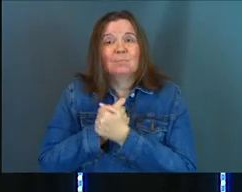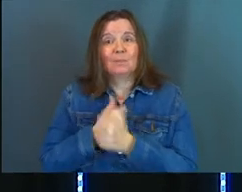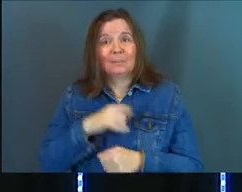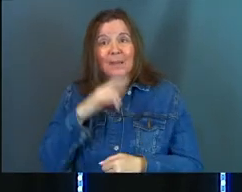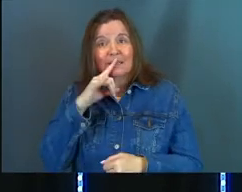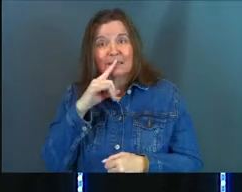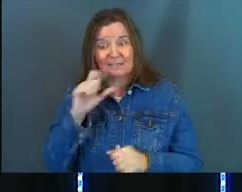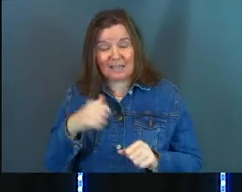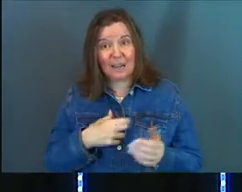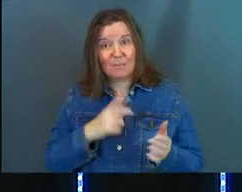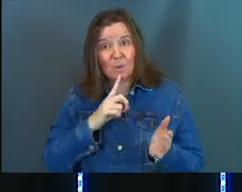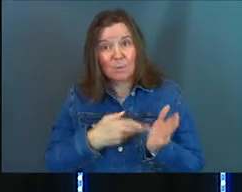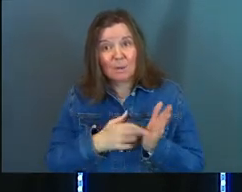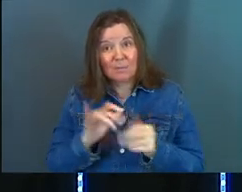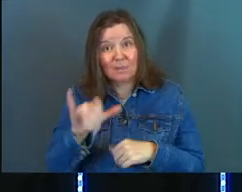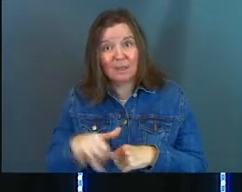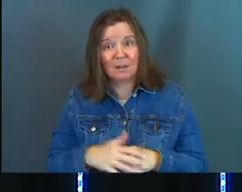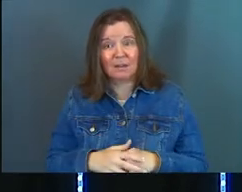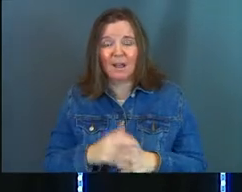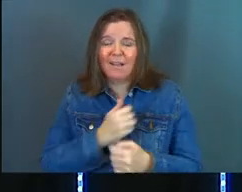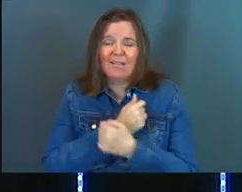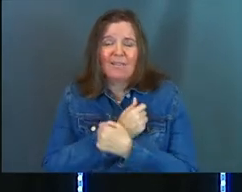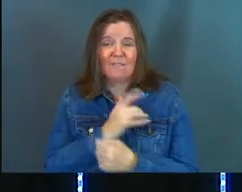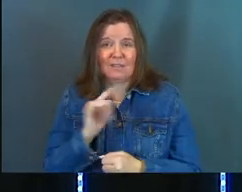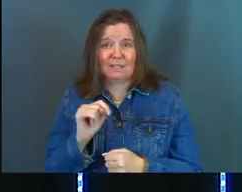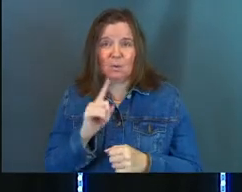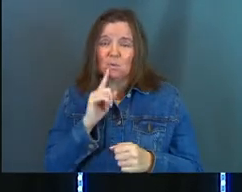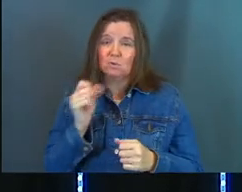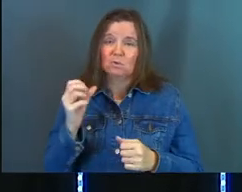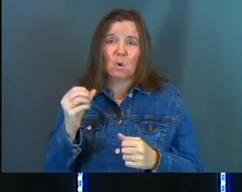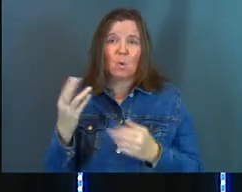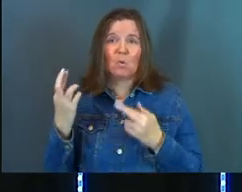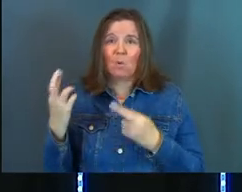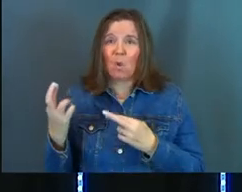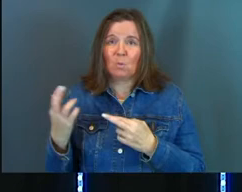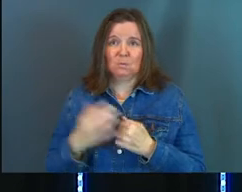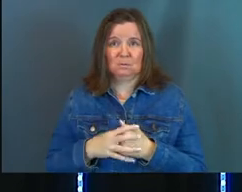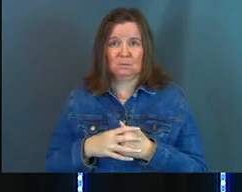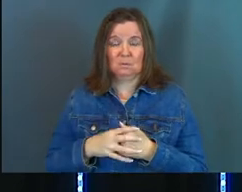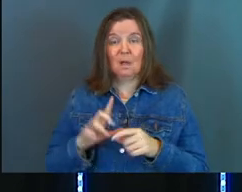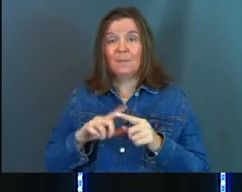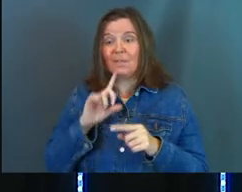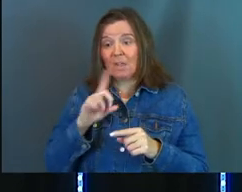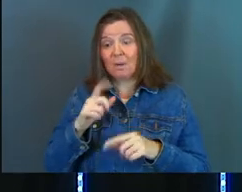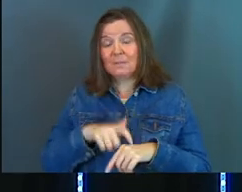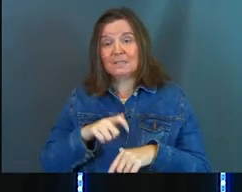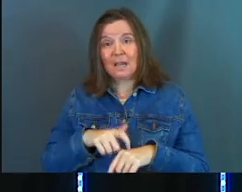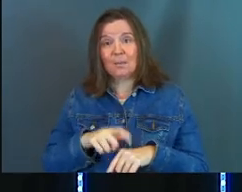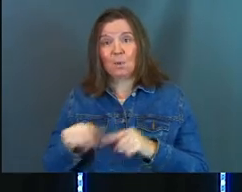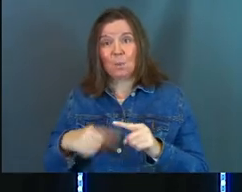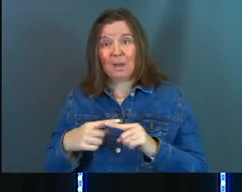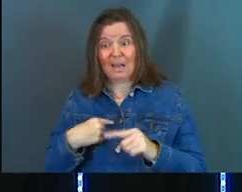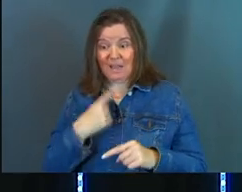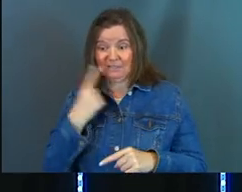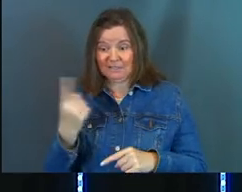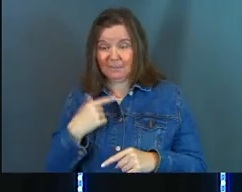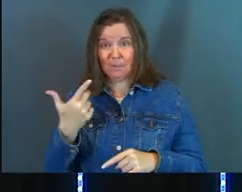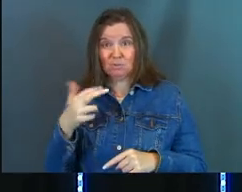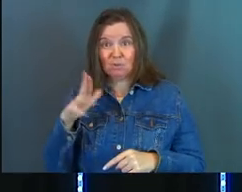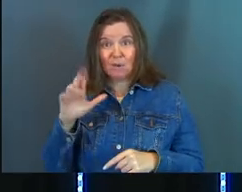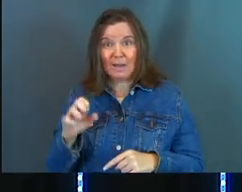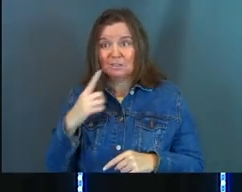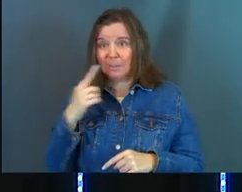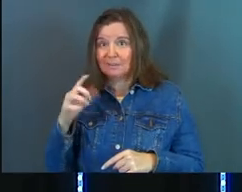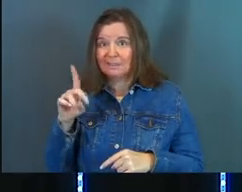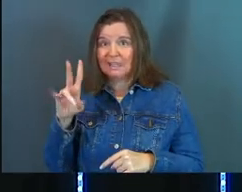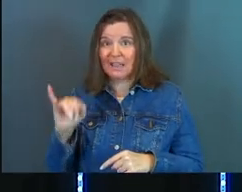my kids. Can I be real about that? Love it. We're so close. But there have been times when I've said something to Gracie